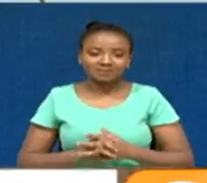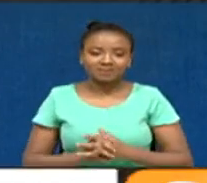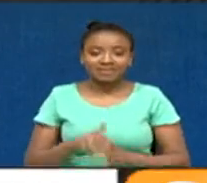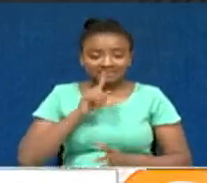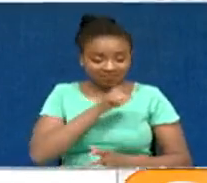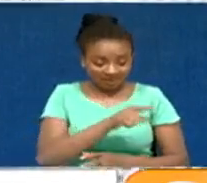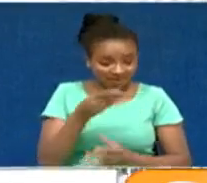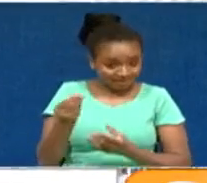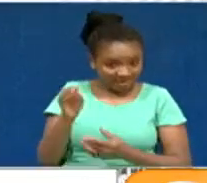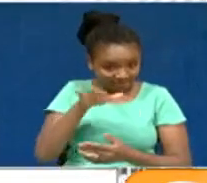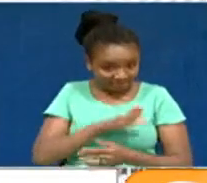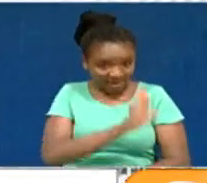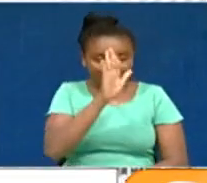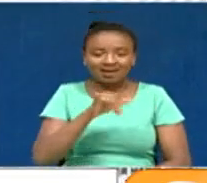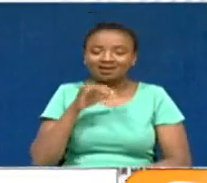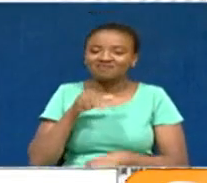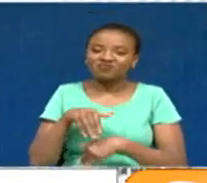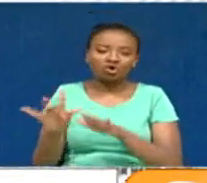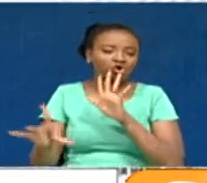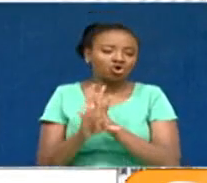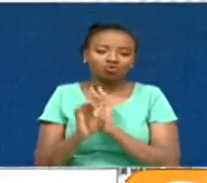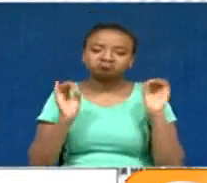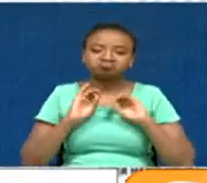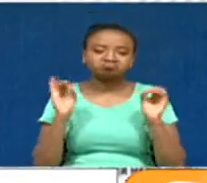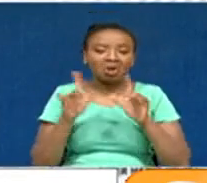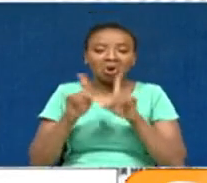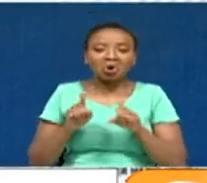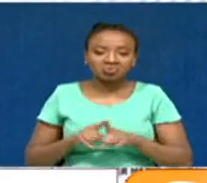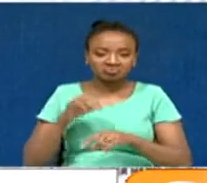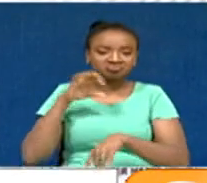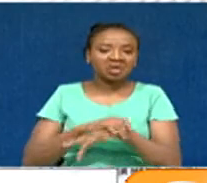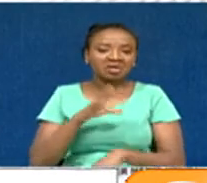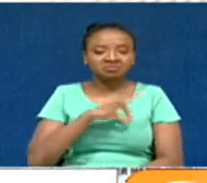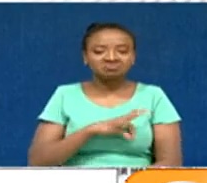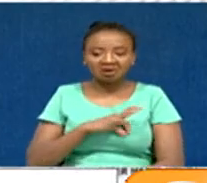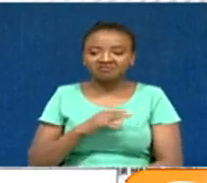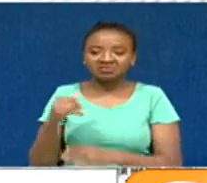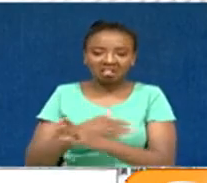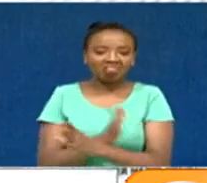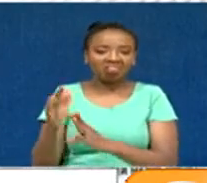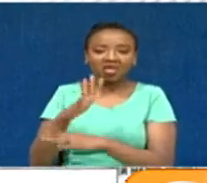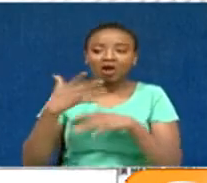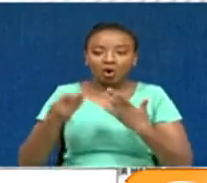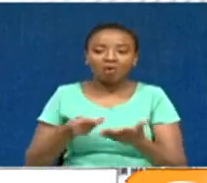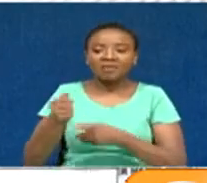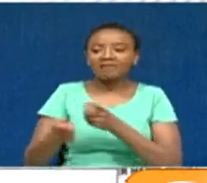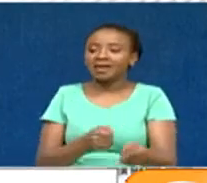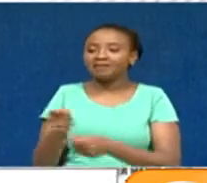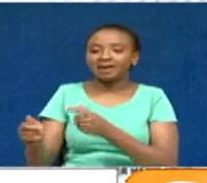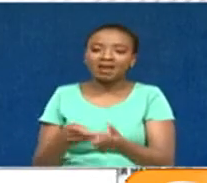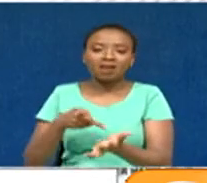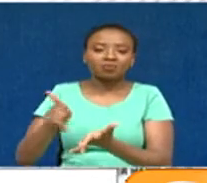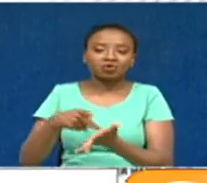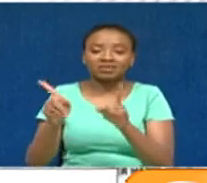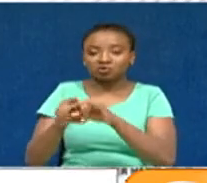of corruption acquired through illegally and irregularly engaging in the influence and award of tenders, procurement and payment of goods and services,